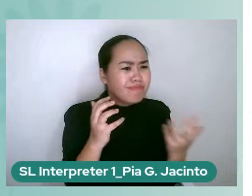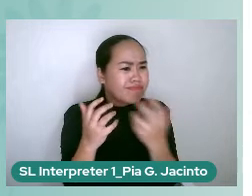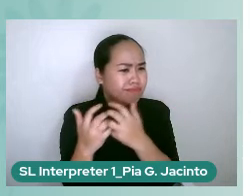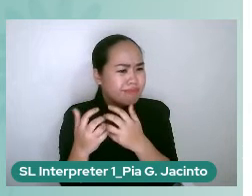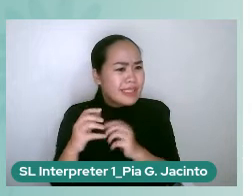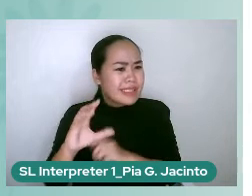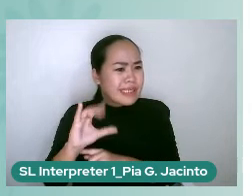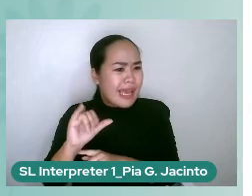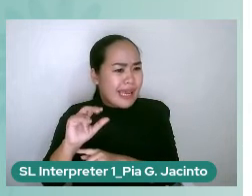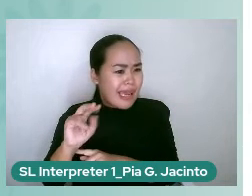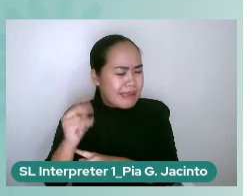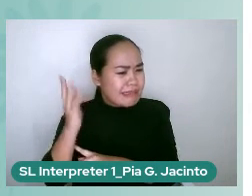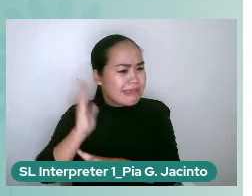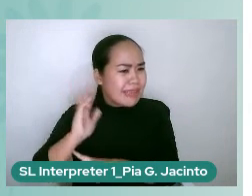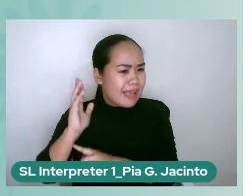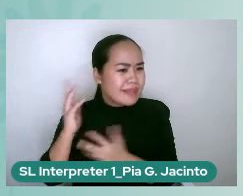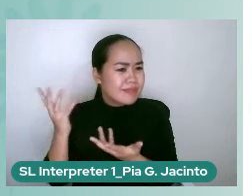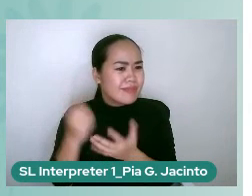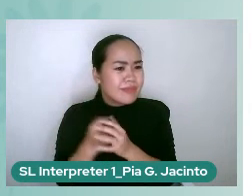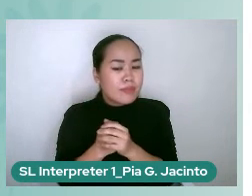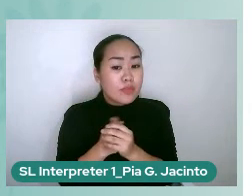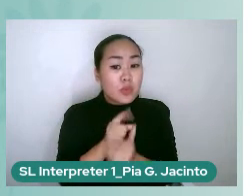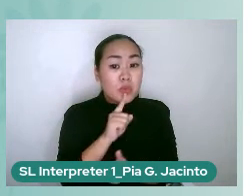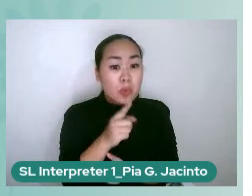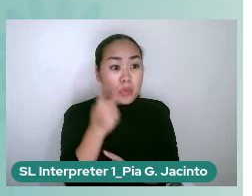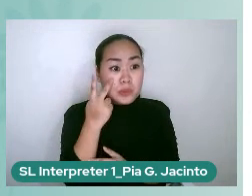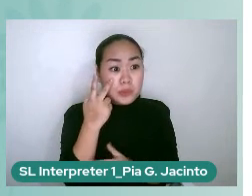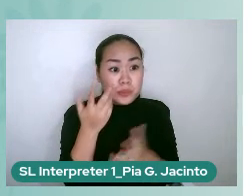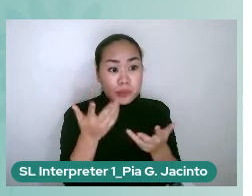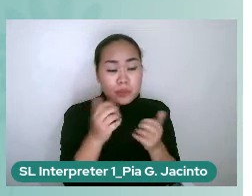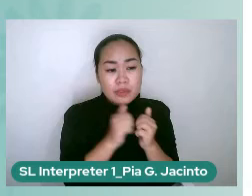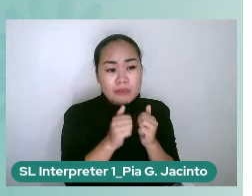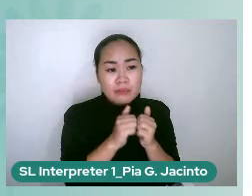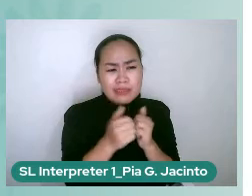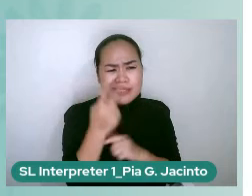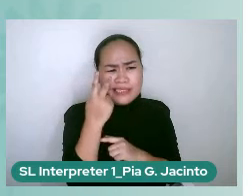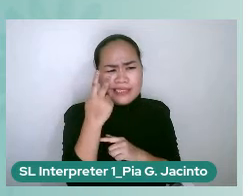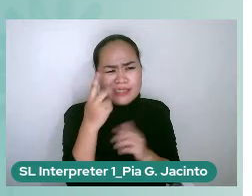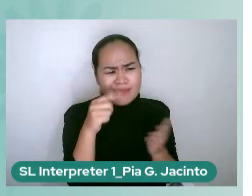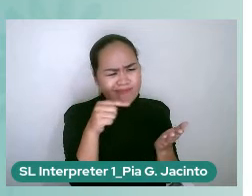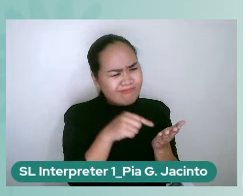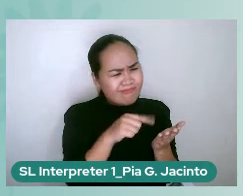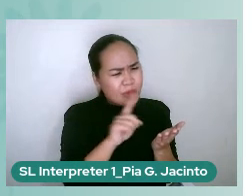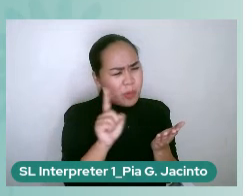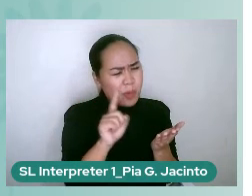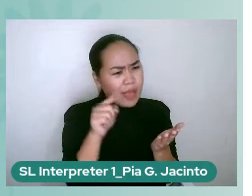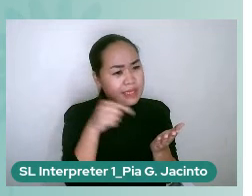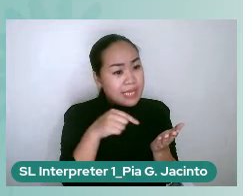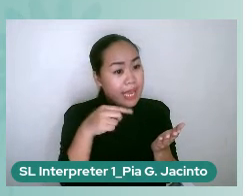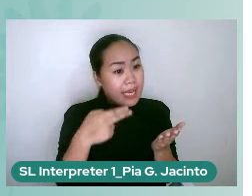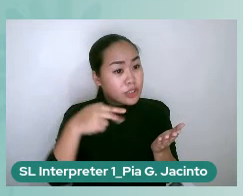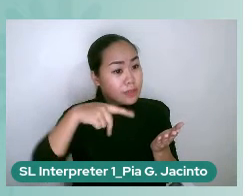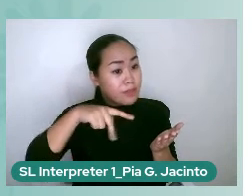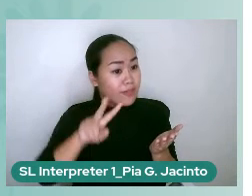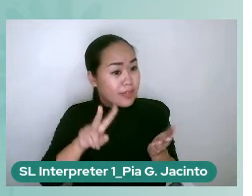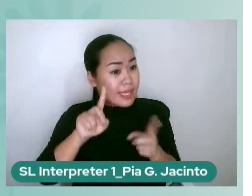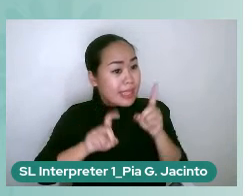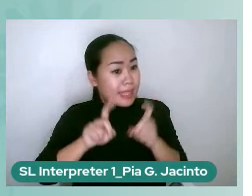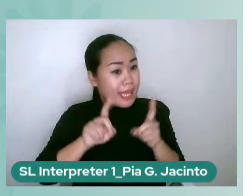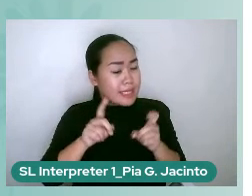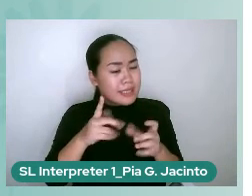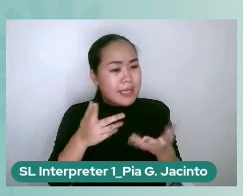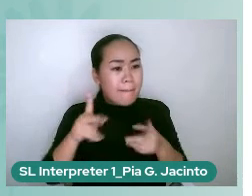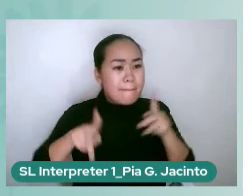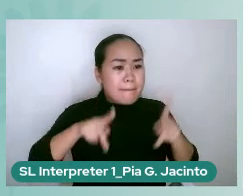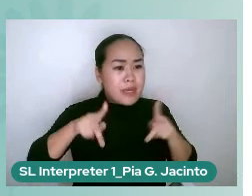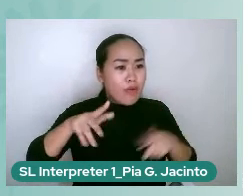CIN2+. This means, as you see in the left, if you undertake HPV tests on people from the general